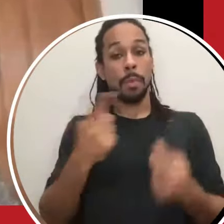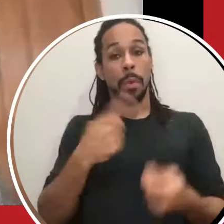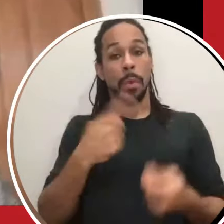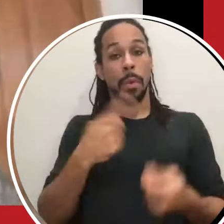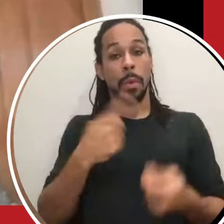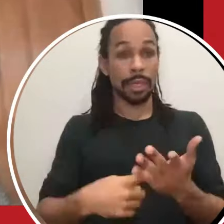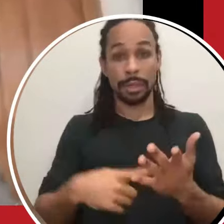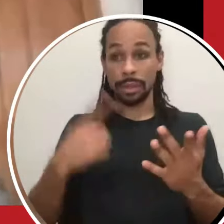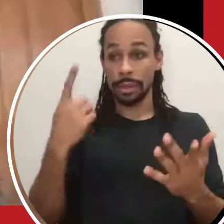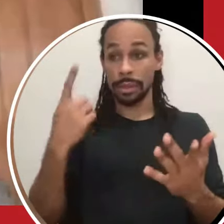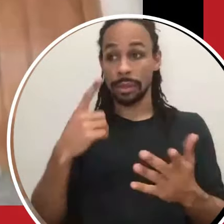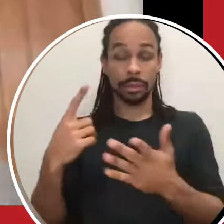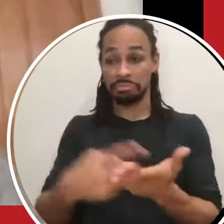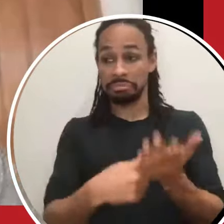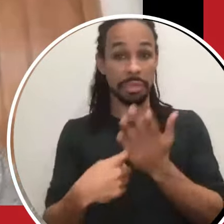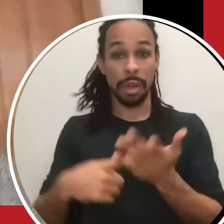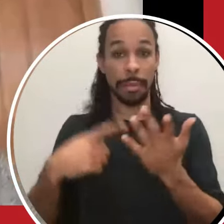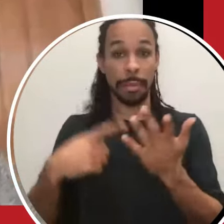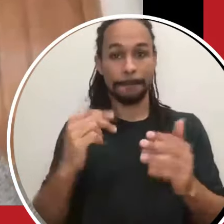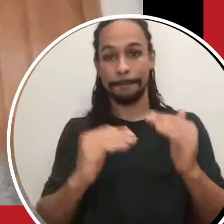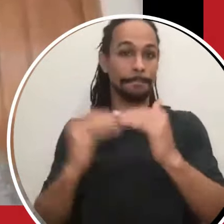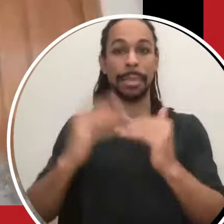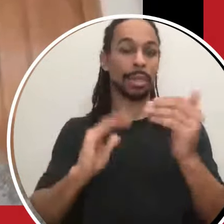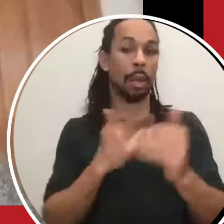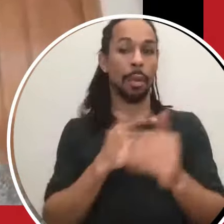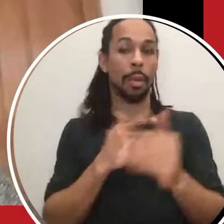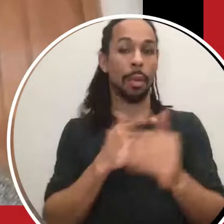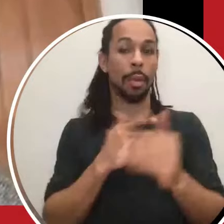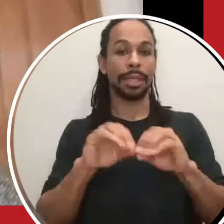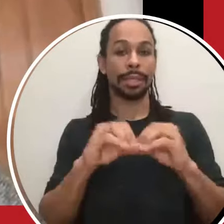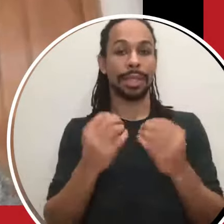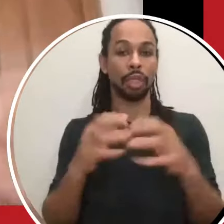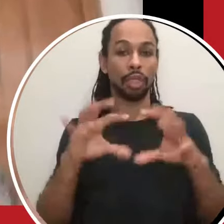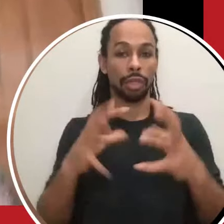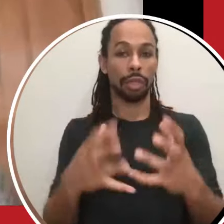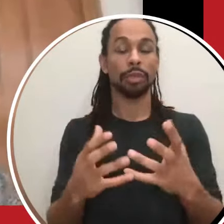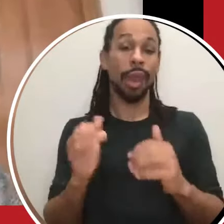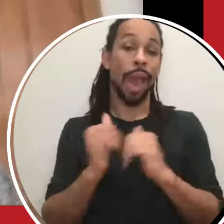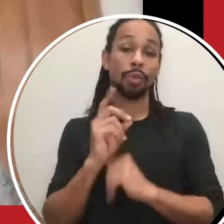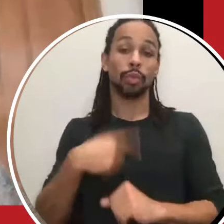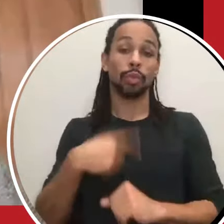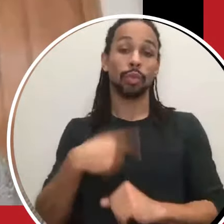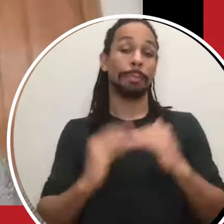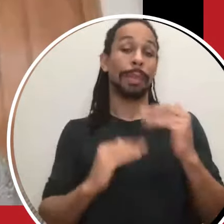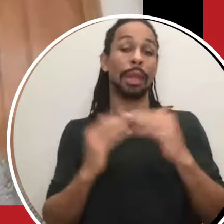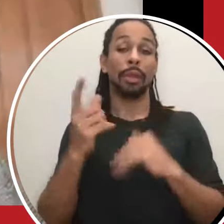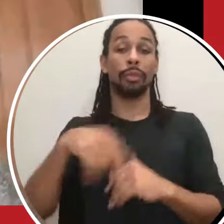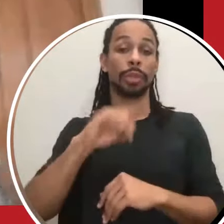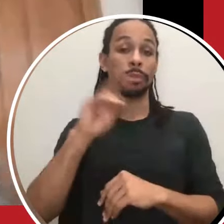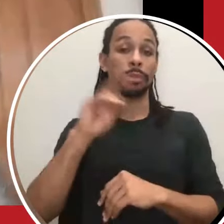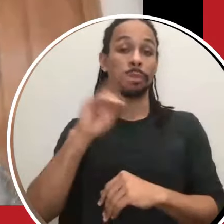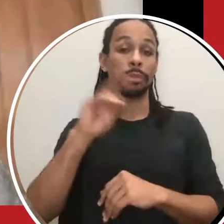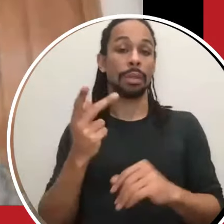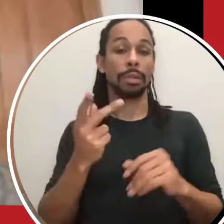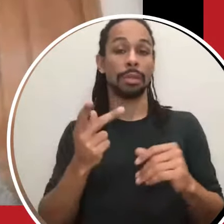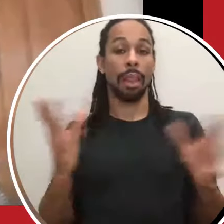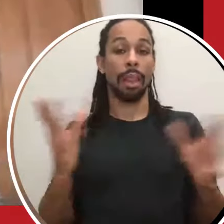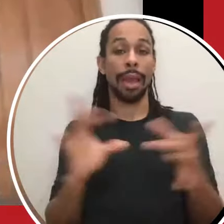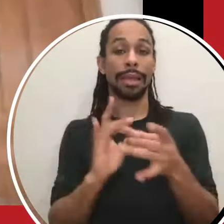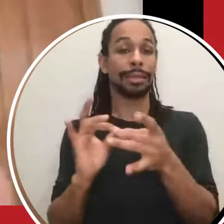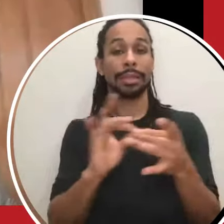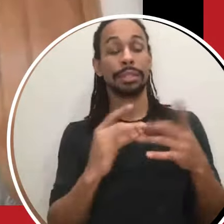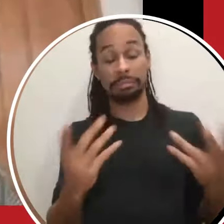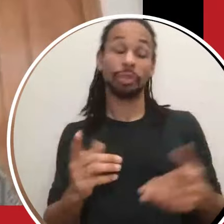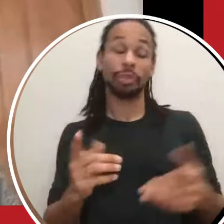around. So how do we build those alliances? And it's an incredibly sort of liberating way to think about things, you